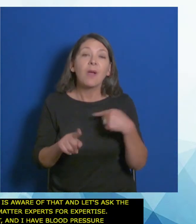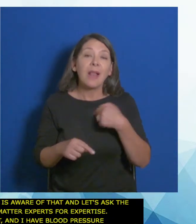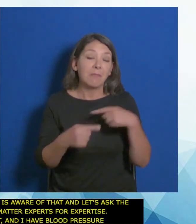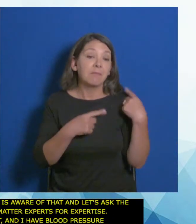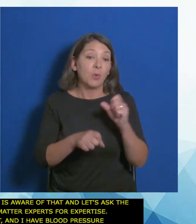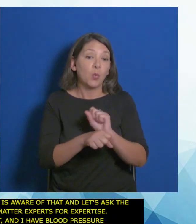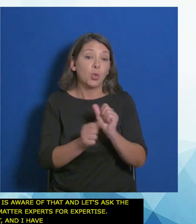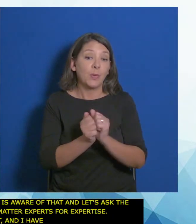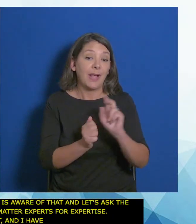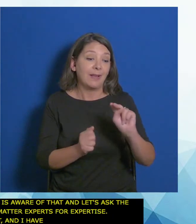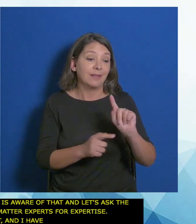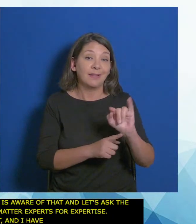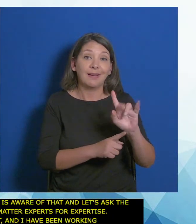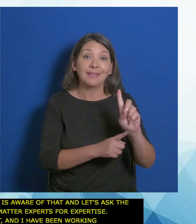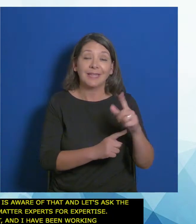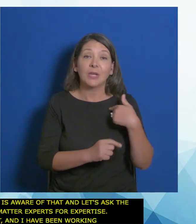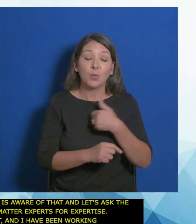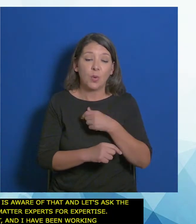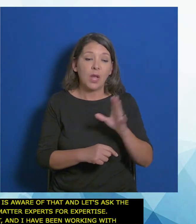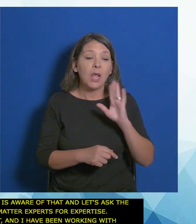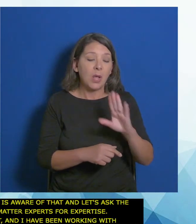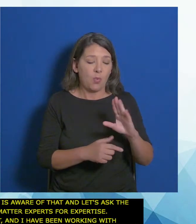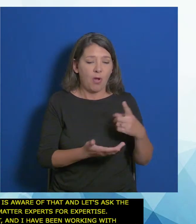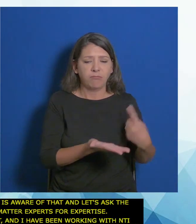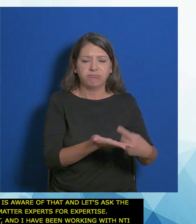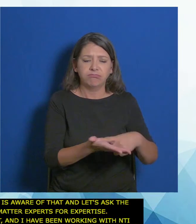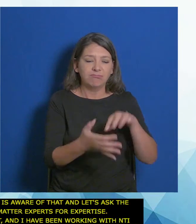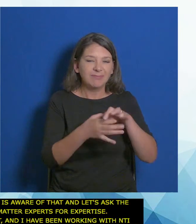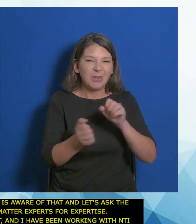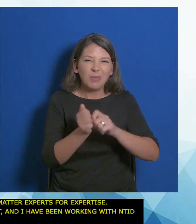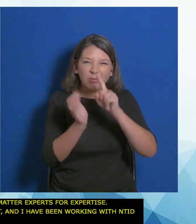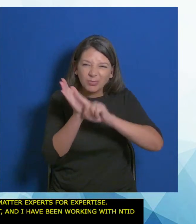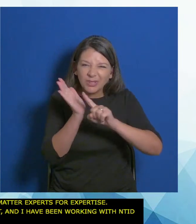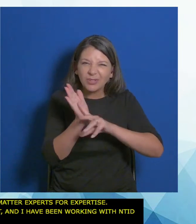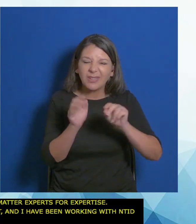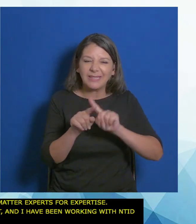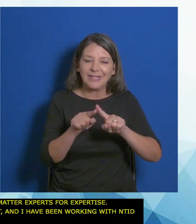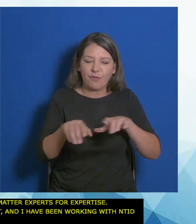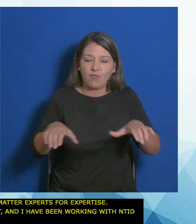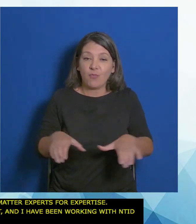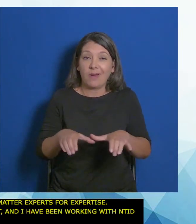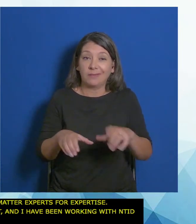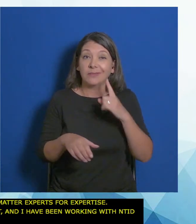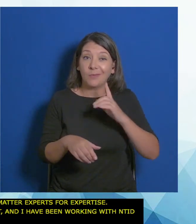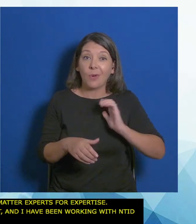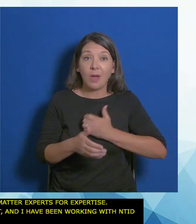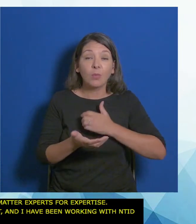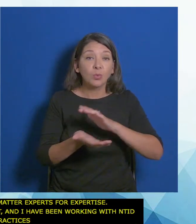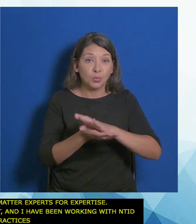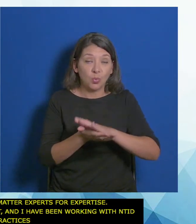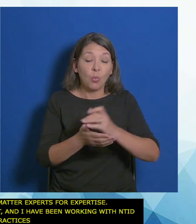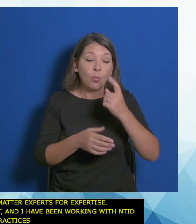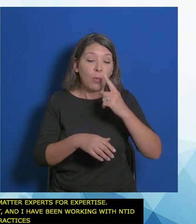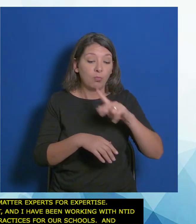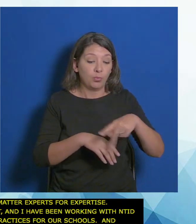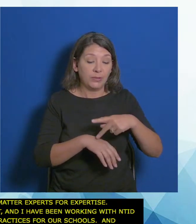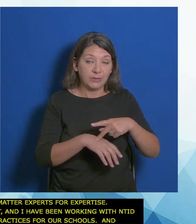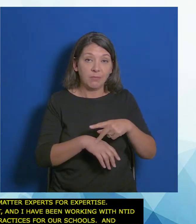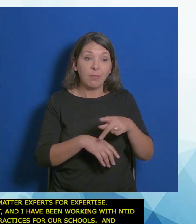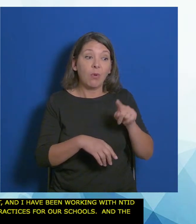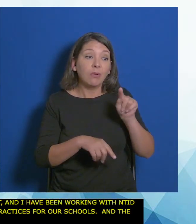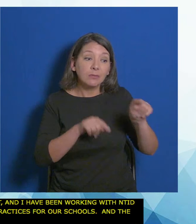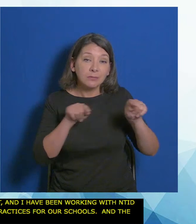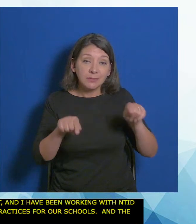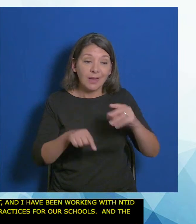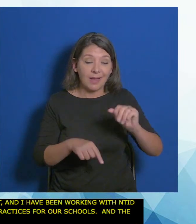We'll be coming around the table around research and around practices for our schools. The principals and I have a